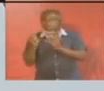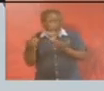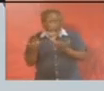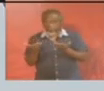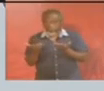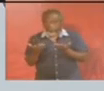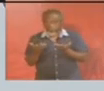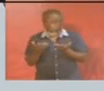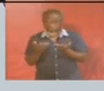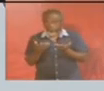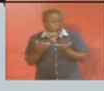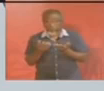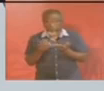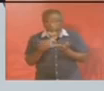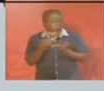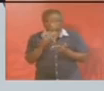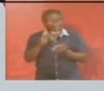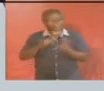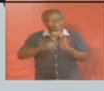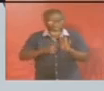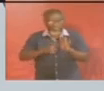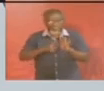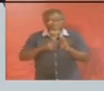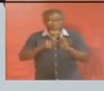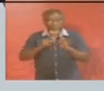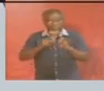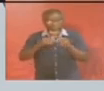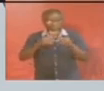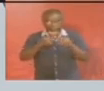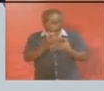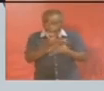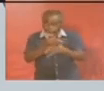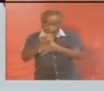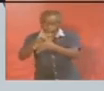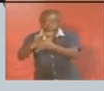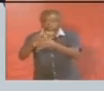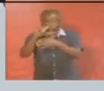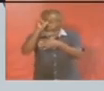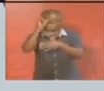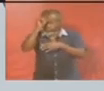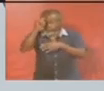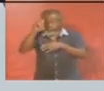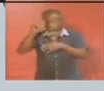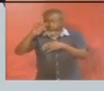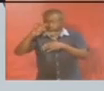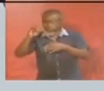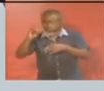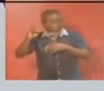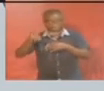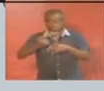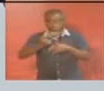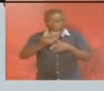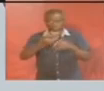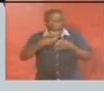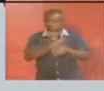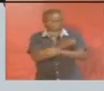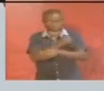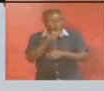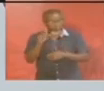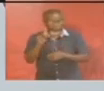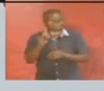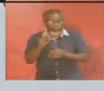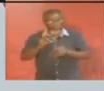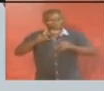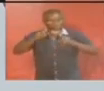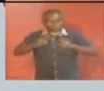we distributing what we received last night? The answer for that right now is no, because you always use out